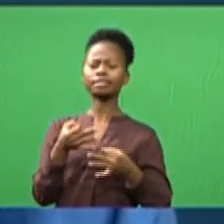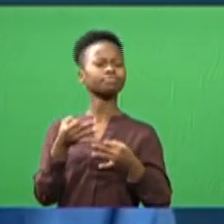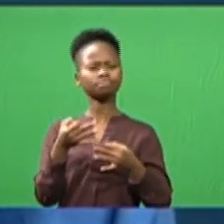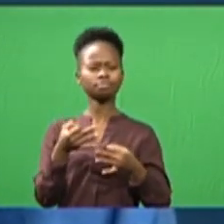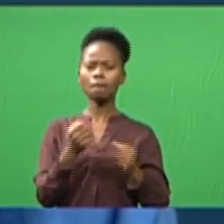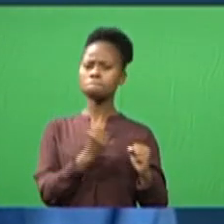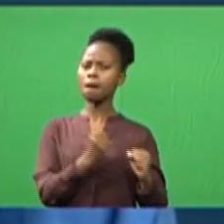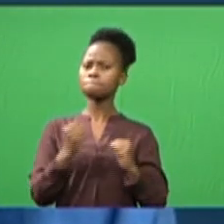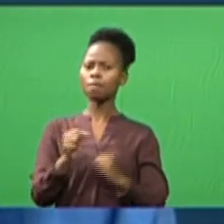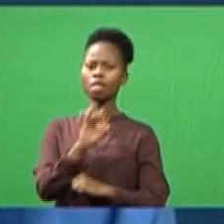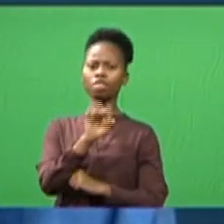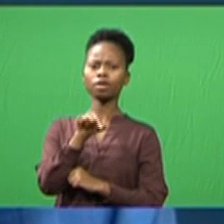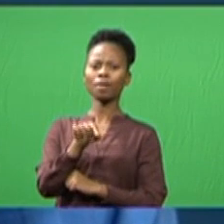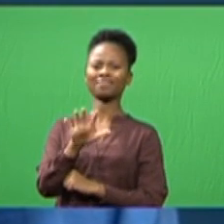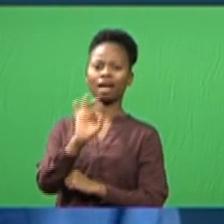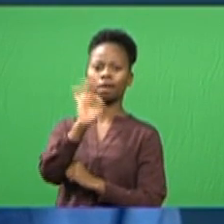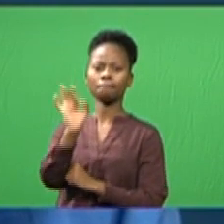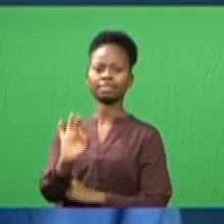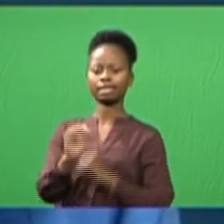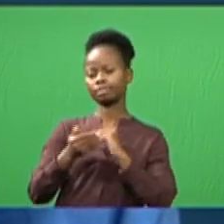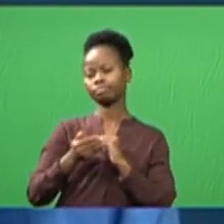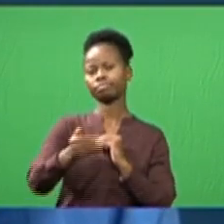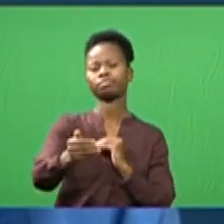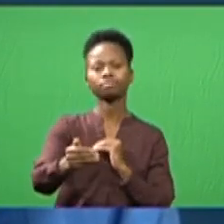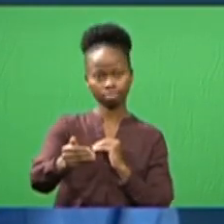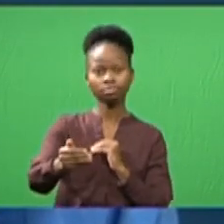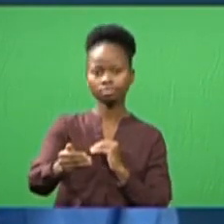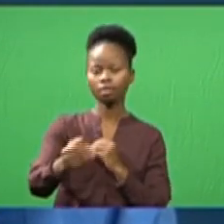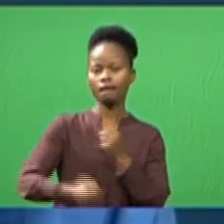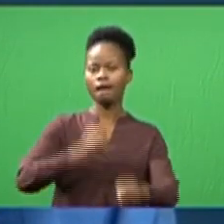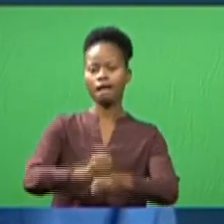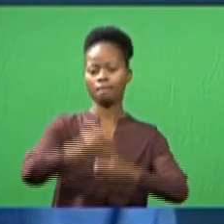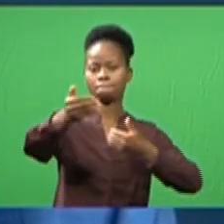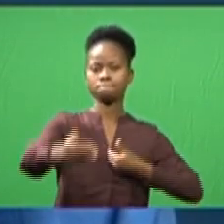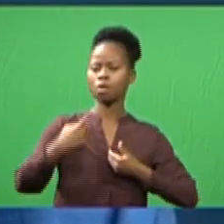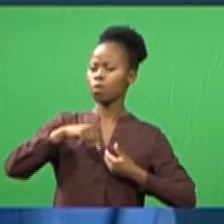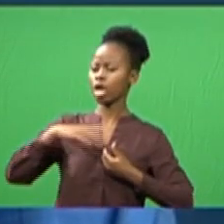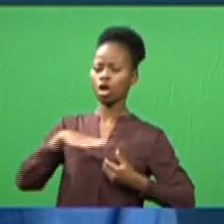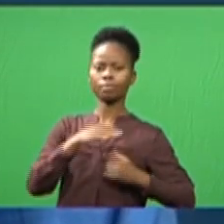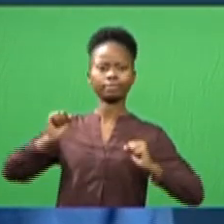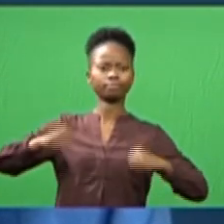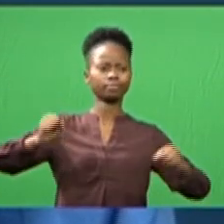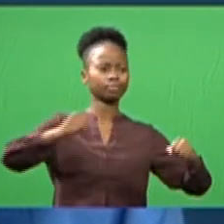at 3.5% per annum. The decision was unanimous.